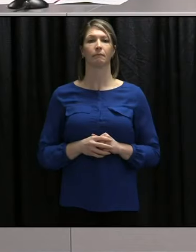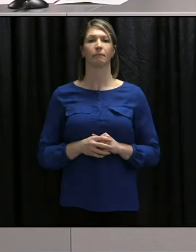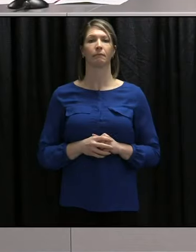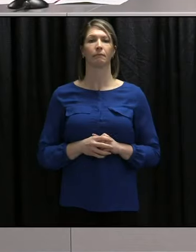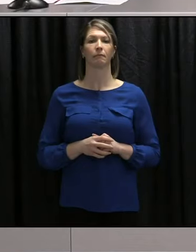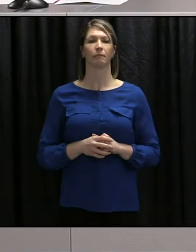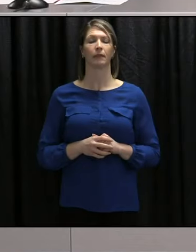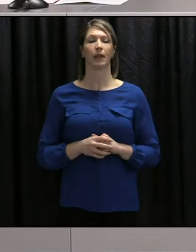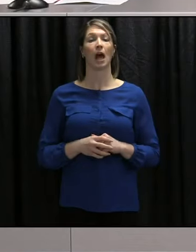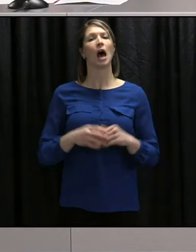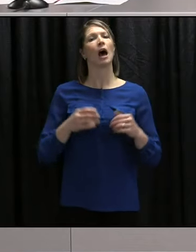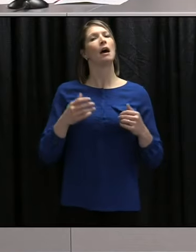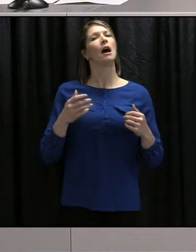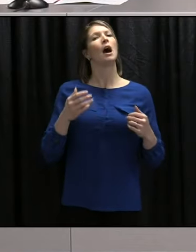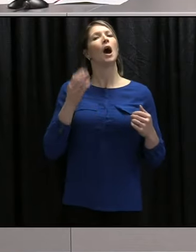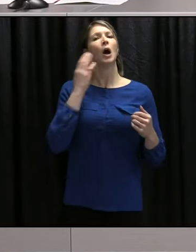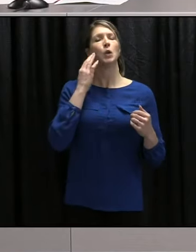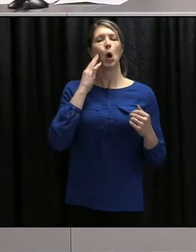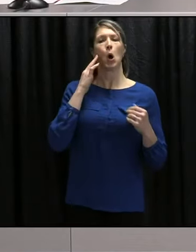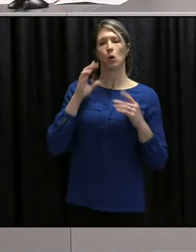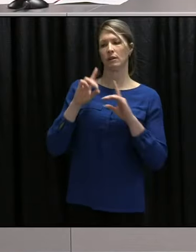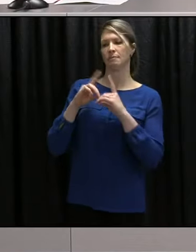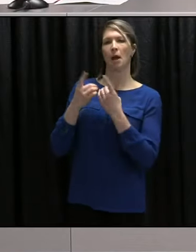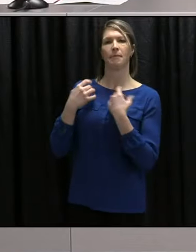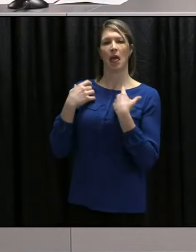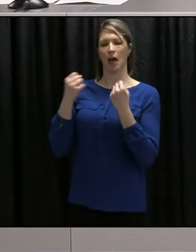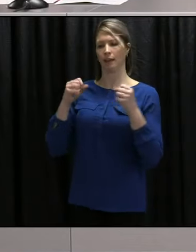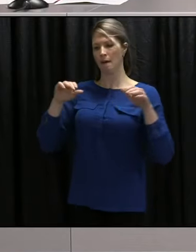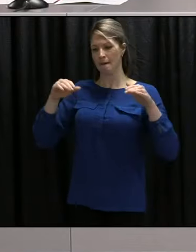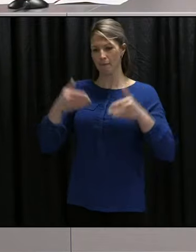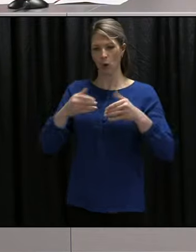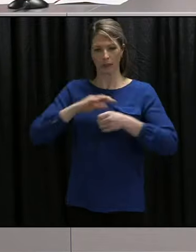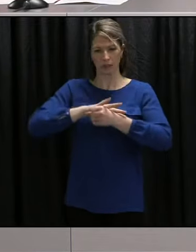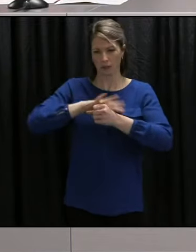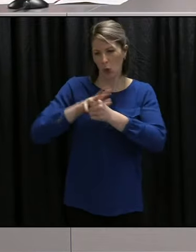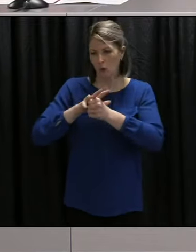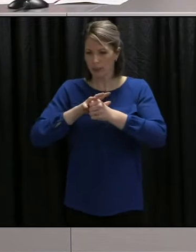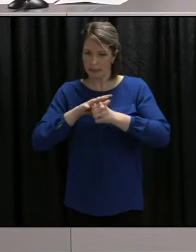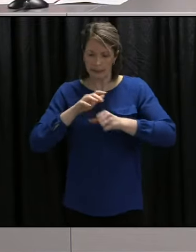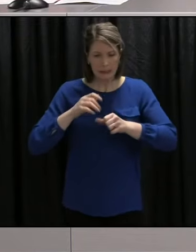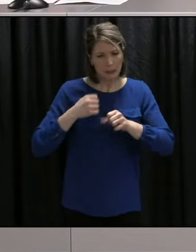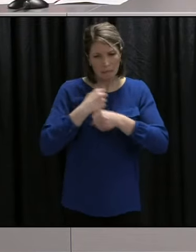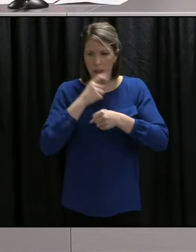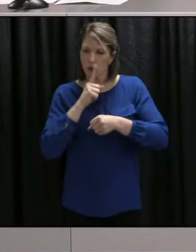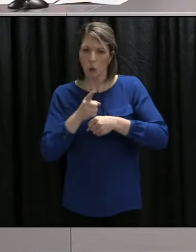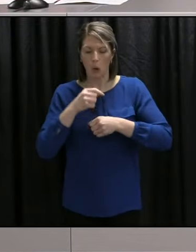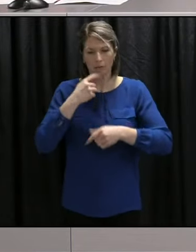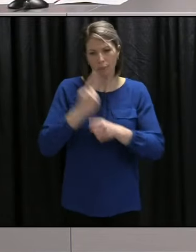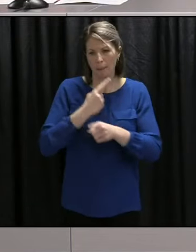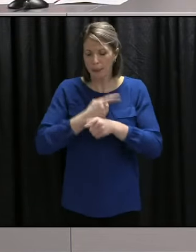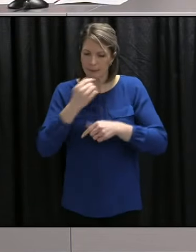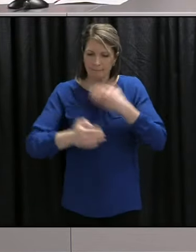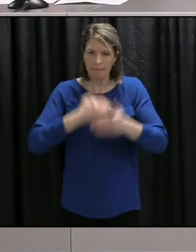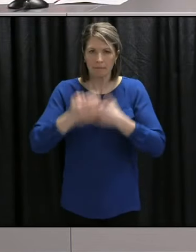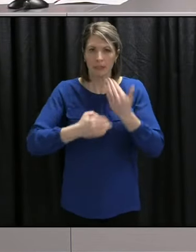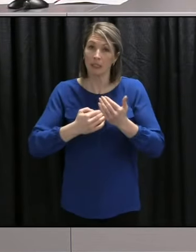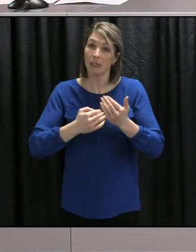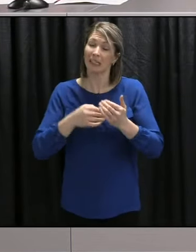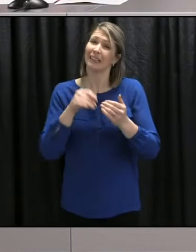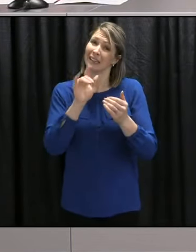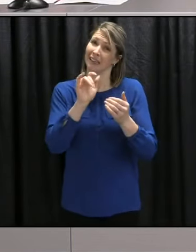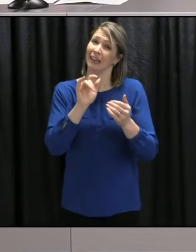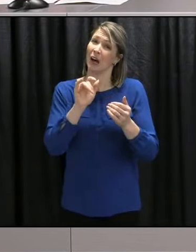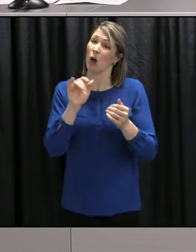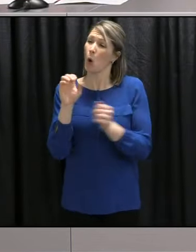fighting COVID-19 right now, but Premier, you talked a lot about the financial impact of oil prices yesterday. And just further to what Drew said earlier, I was just